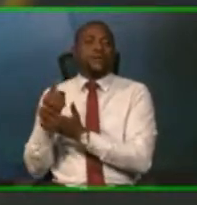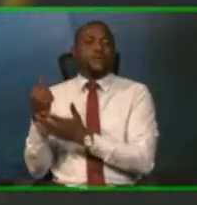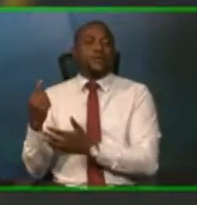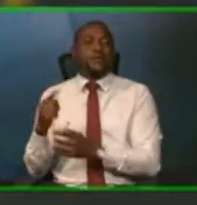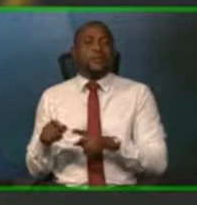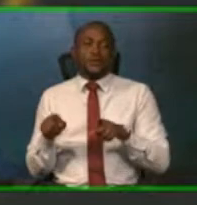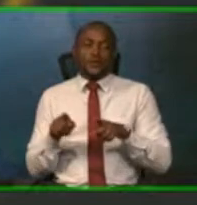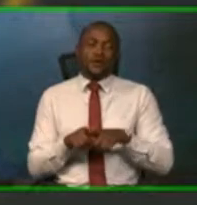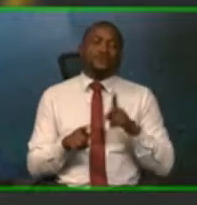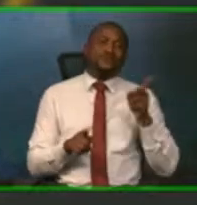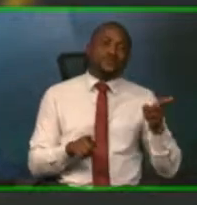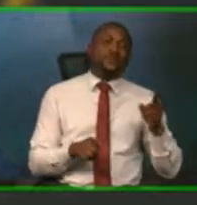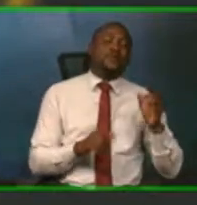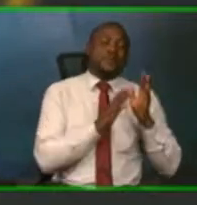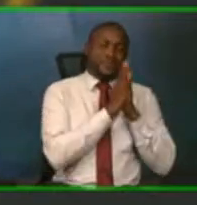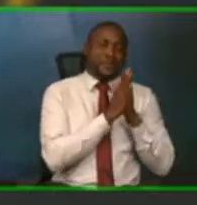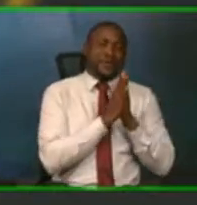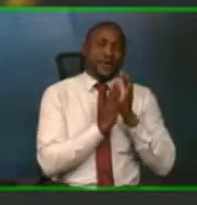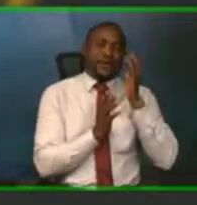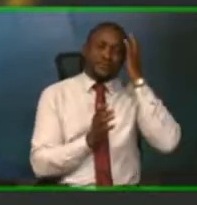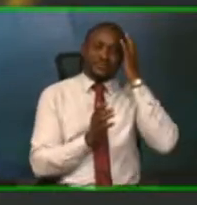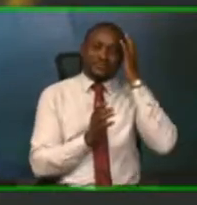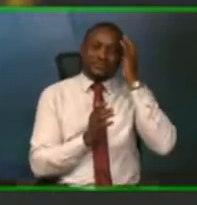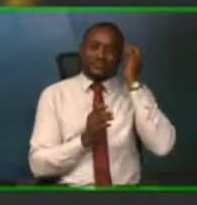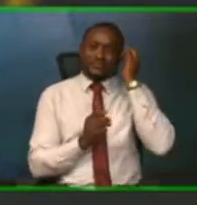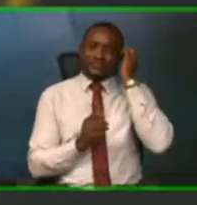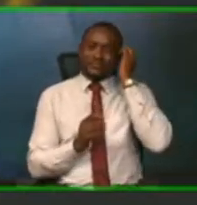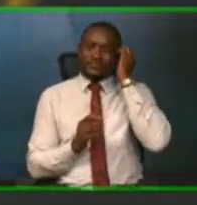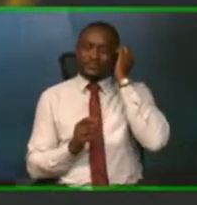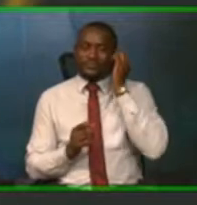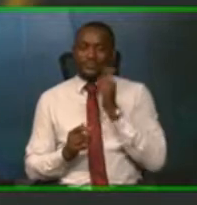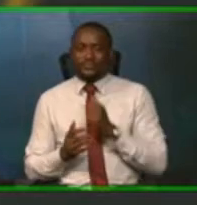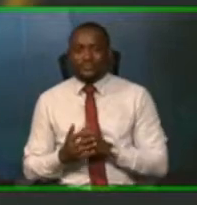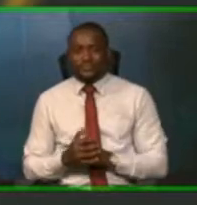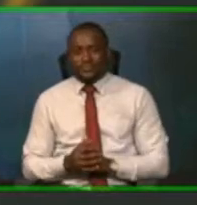of prayer. Is someone learning?